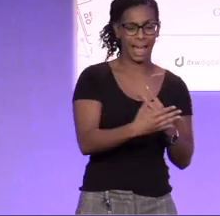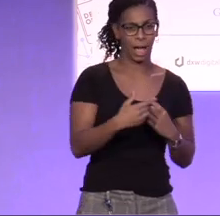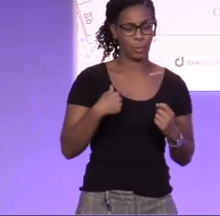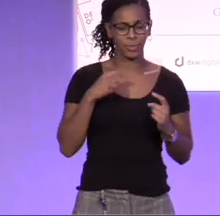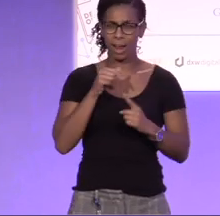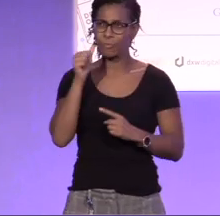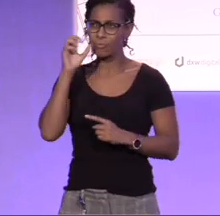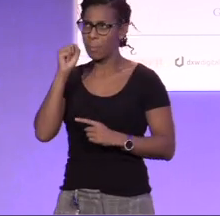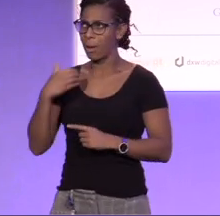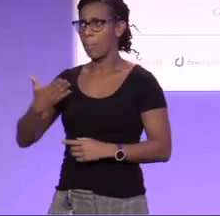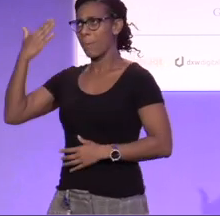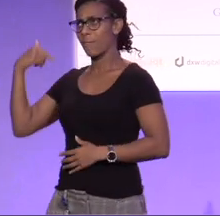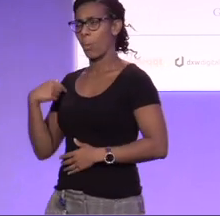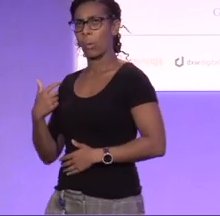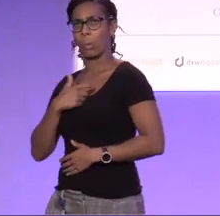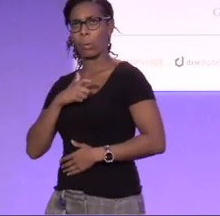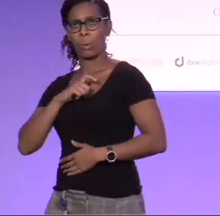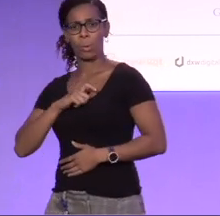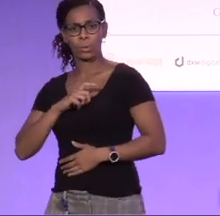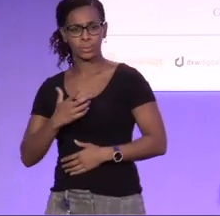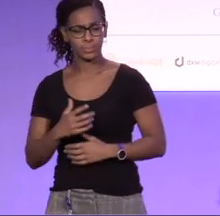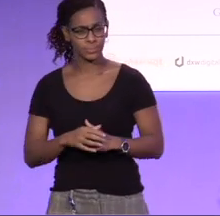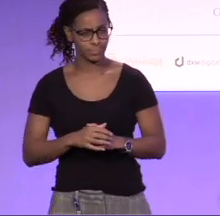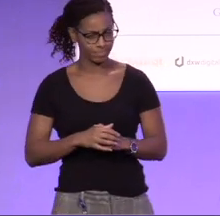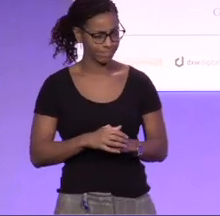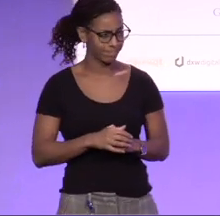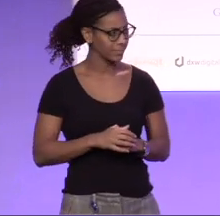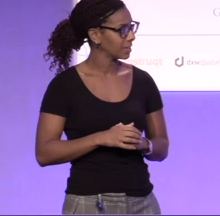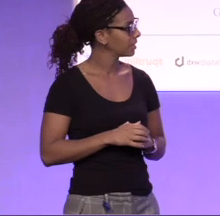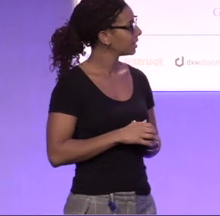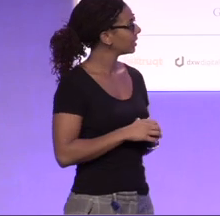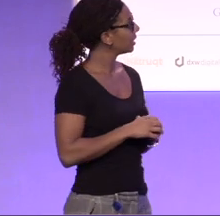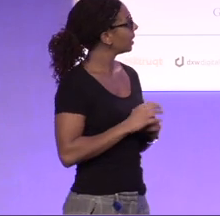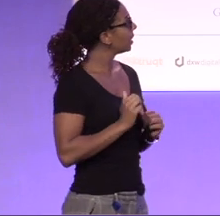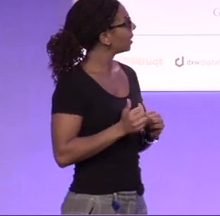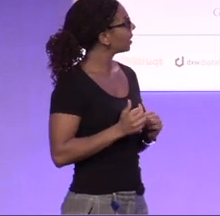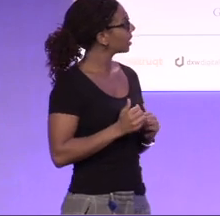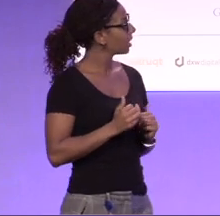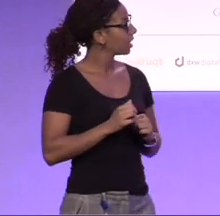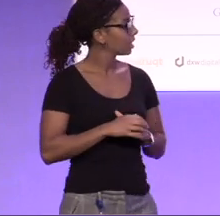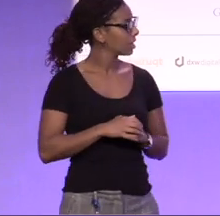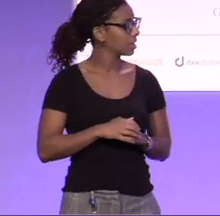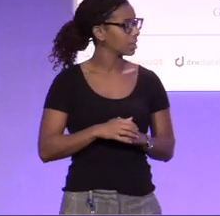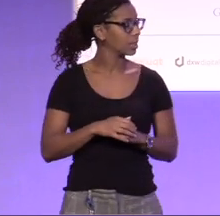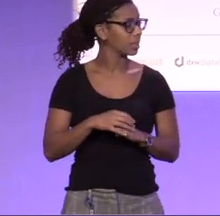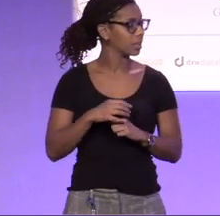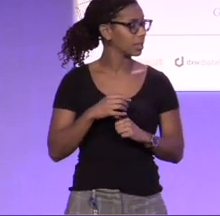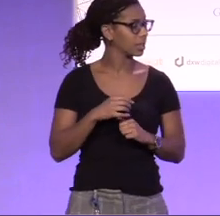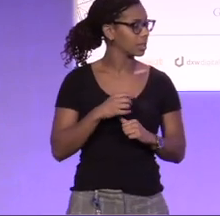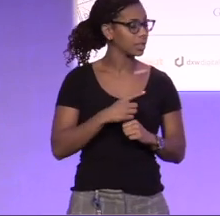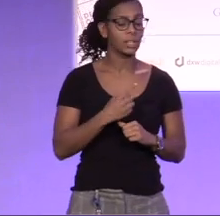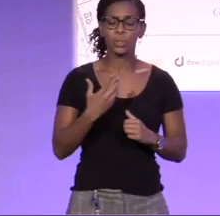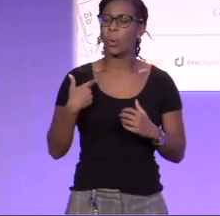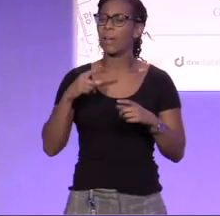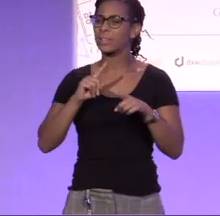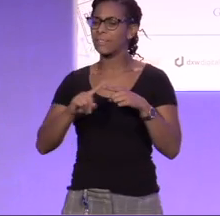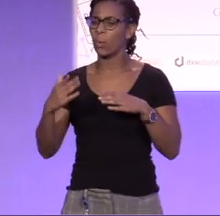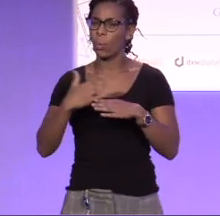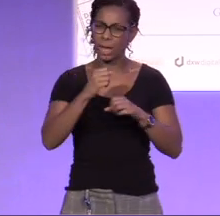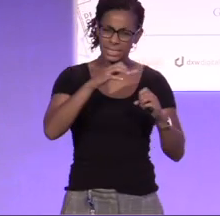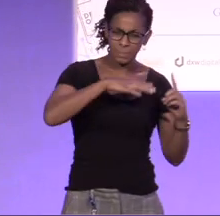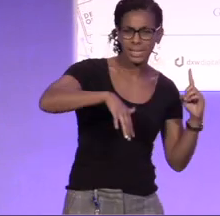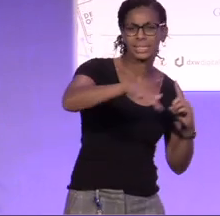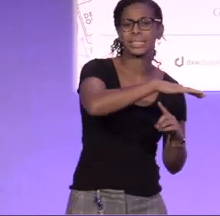work? That didn't come out absolutely at all. Anyway, so we have a few channels on the workspace serving different purposes. So as soon as you